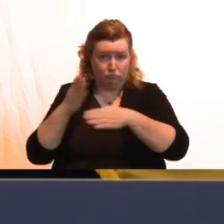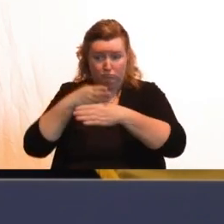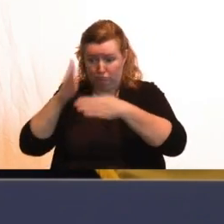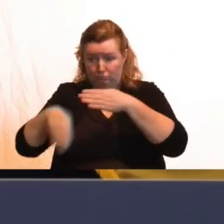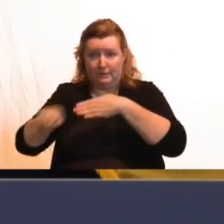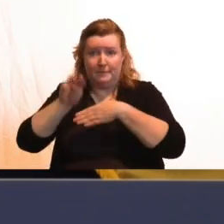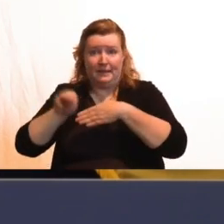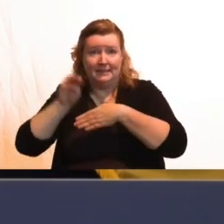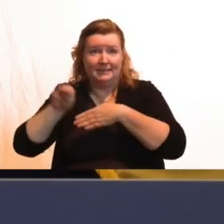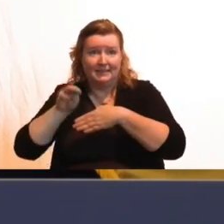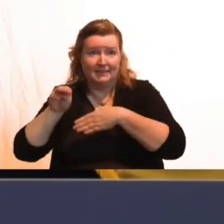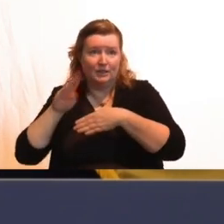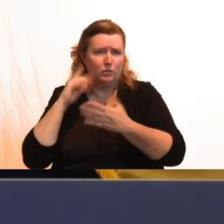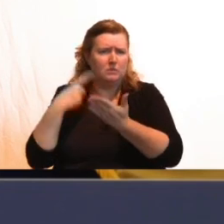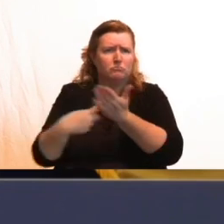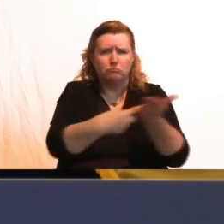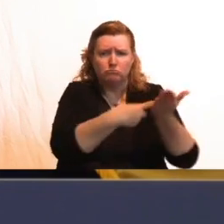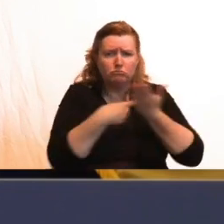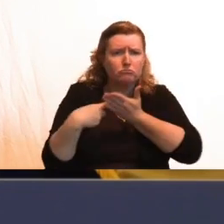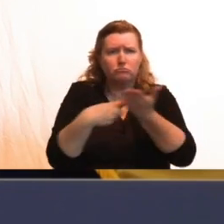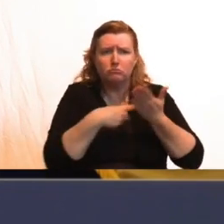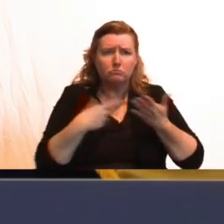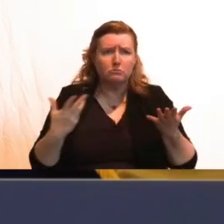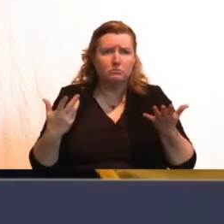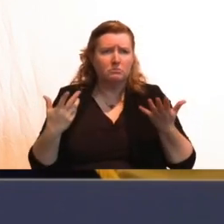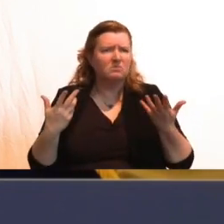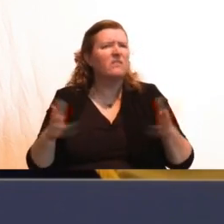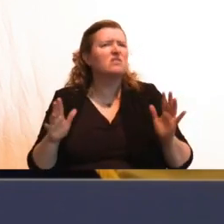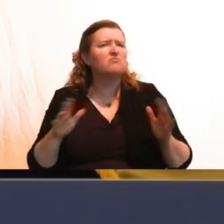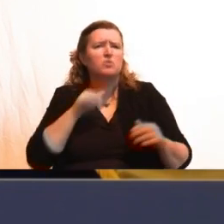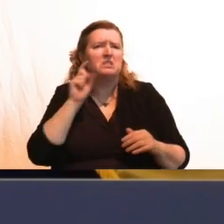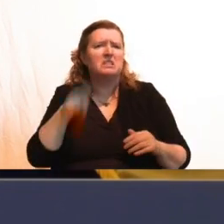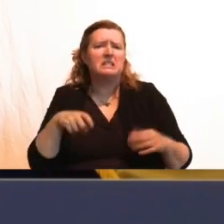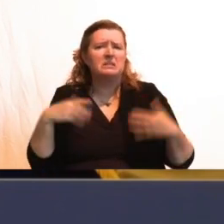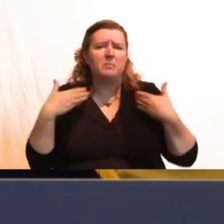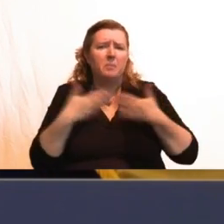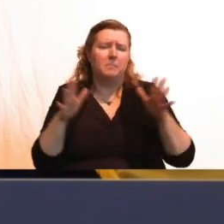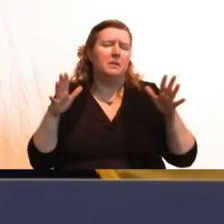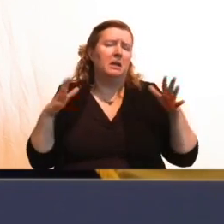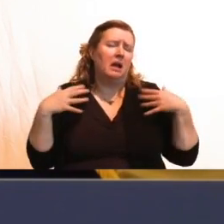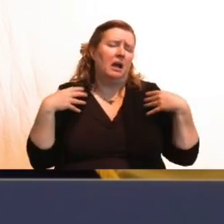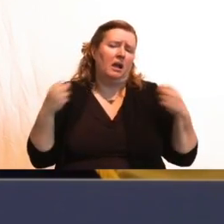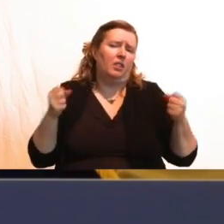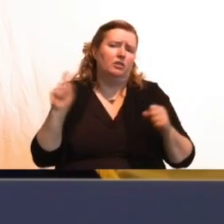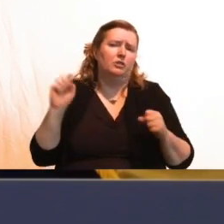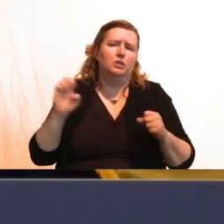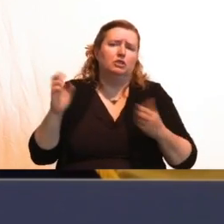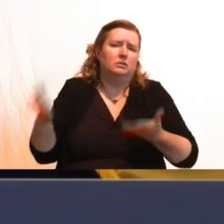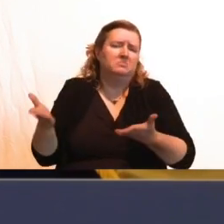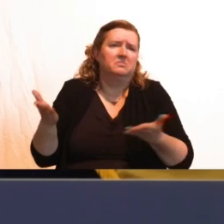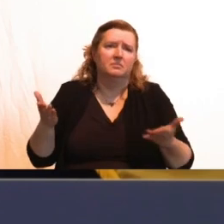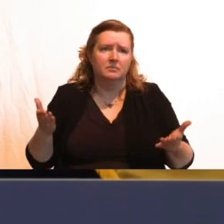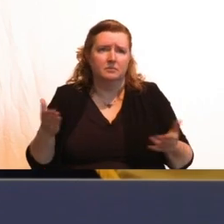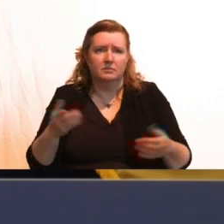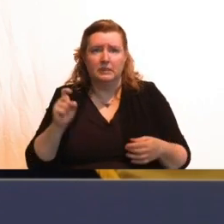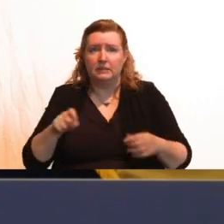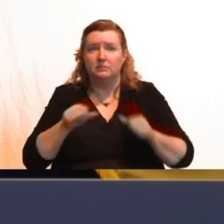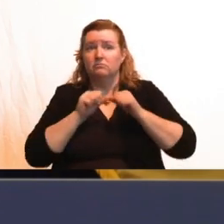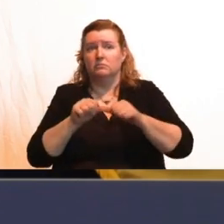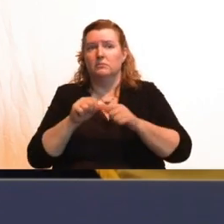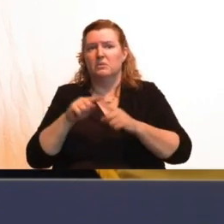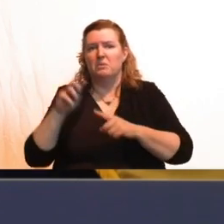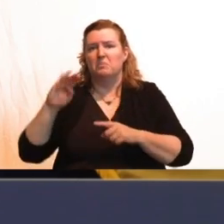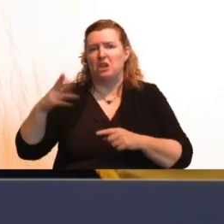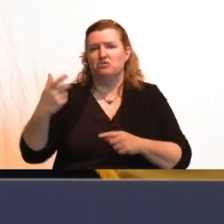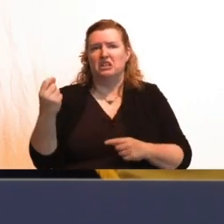there's no reason even to go to the 11th of March, which is when it otherwise would have expired. The big thrust of this was that school mask mandate, so we're going to